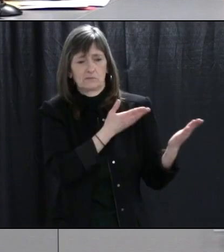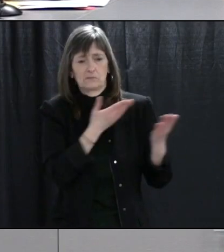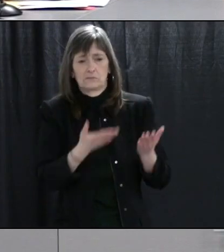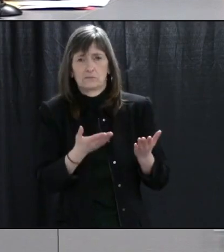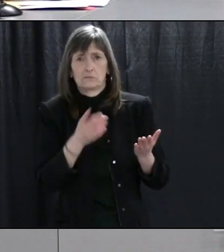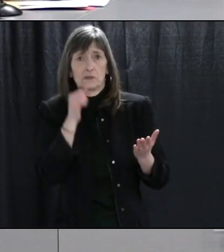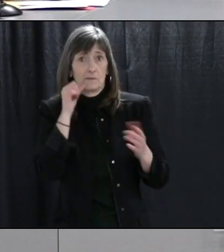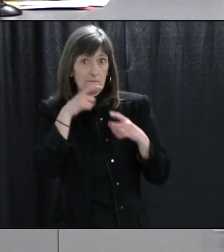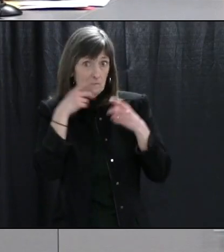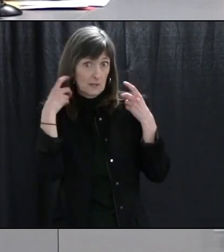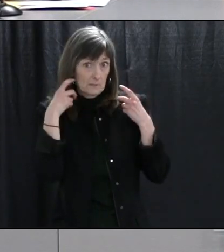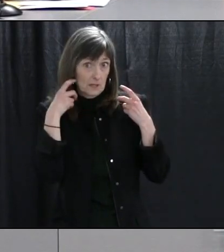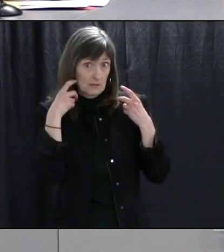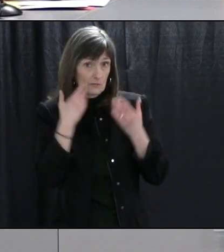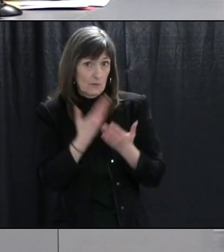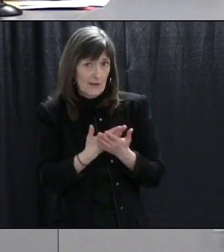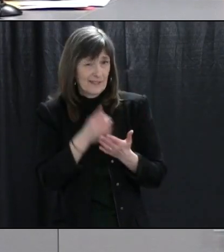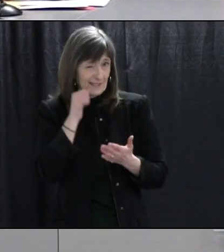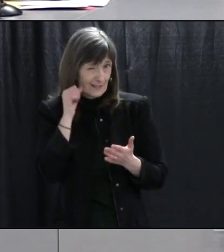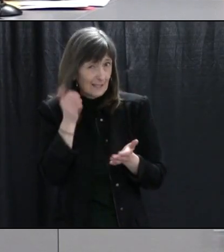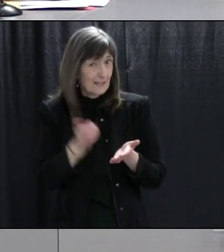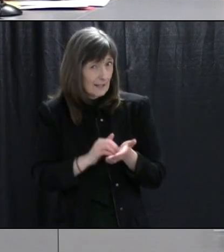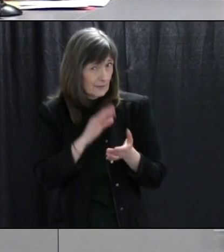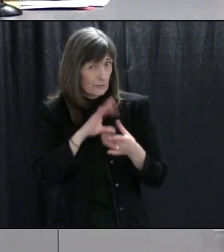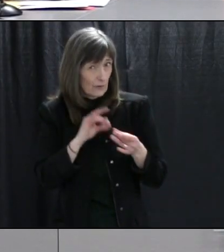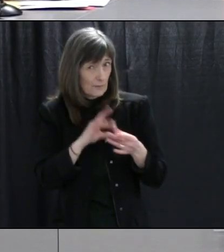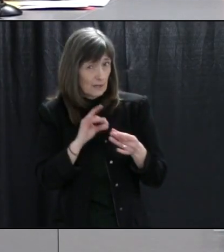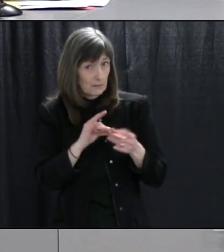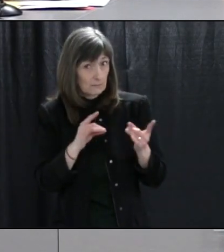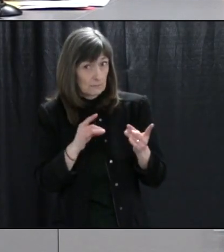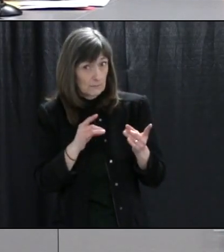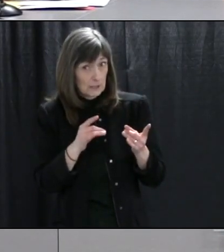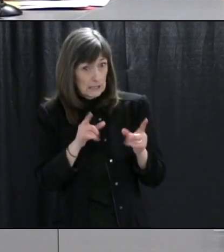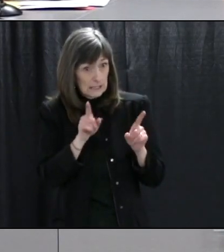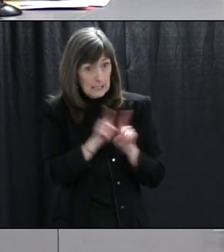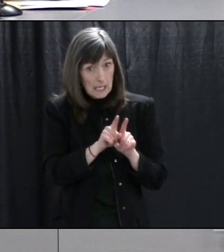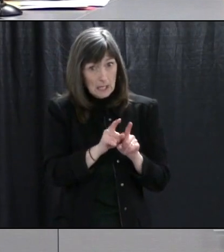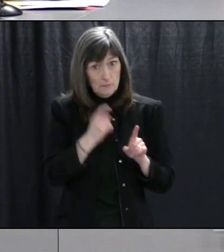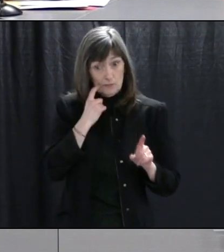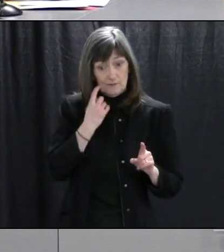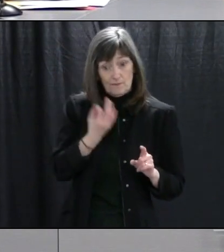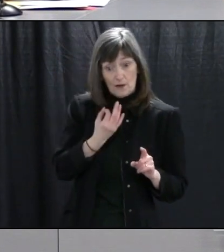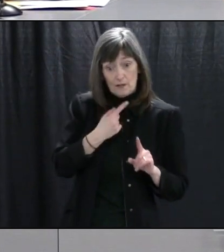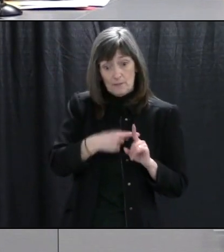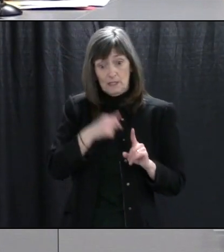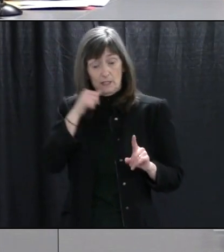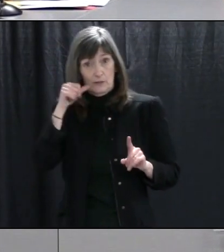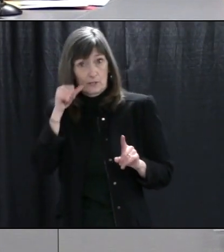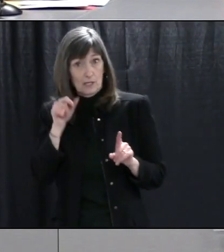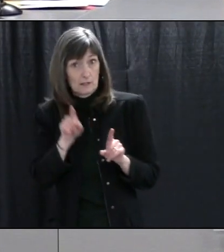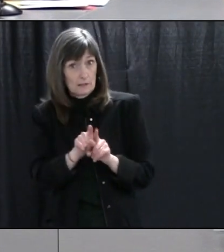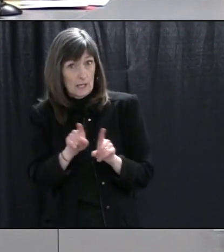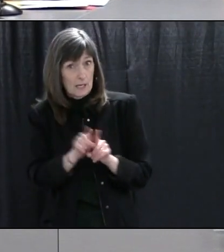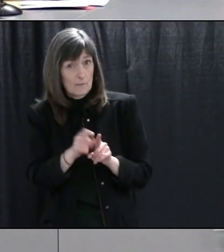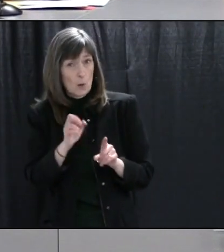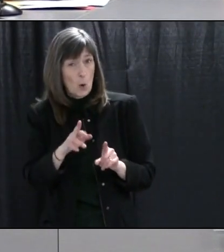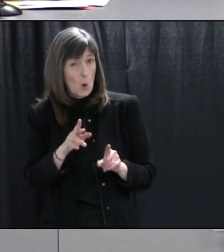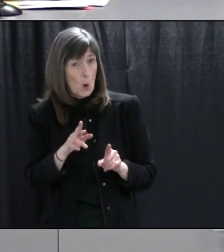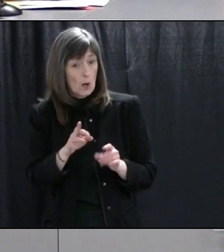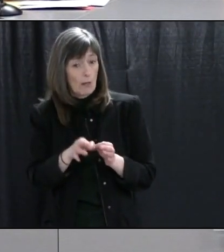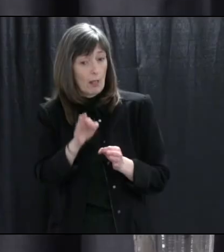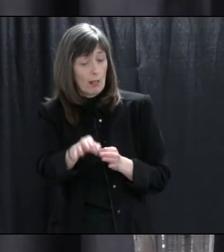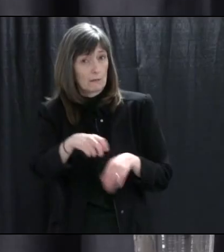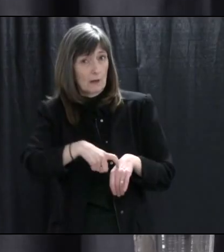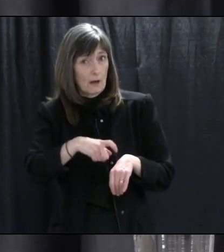yesterday you mentioned a similar shipment. I was wondering, are these the same shipments, and was there a reason for the delay? One of